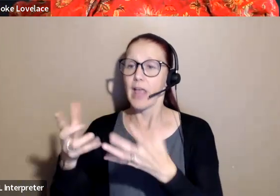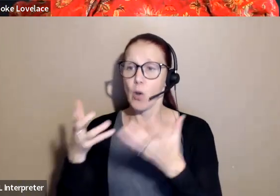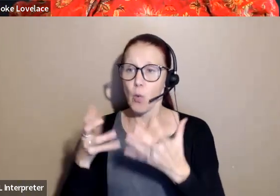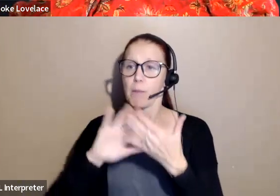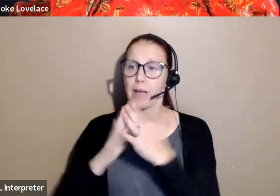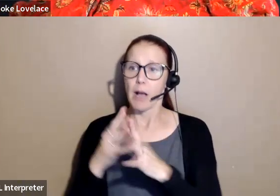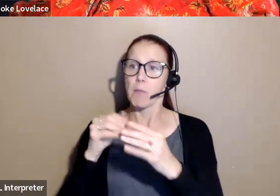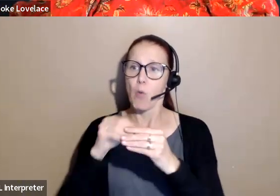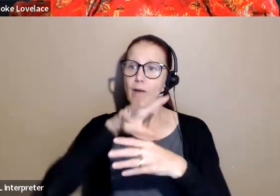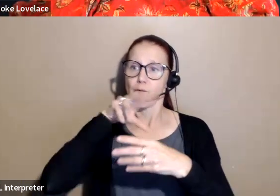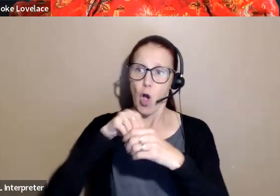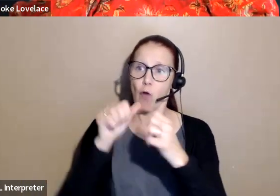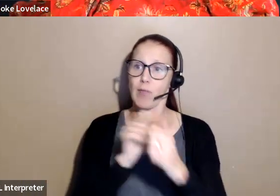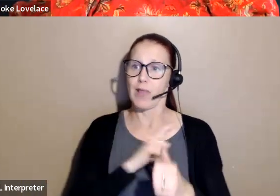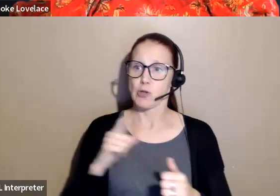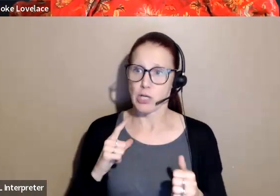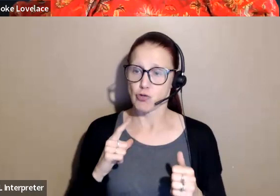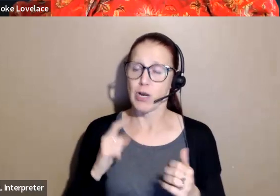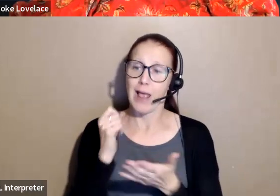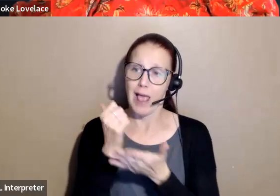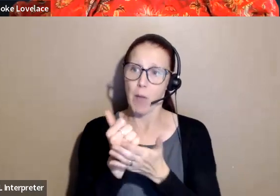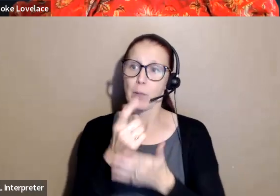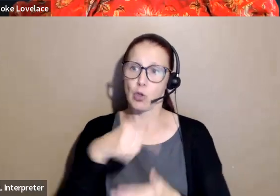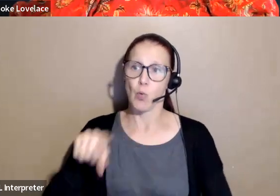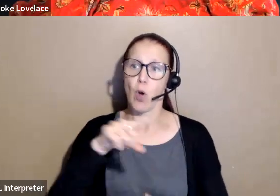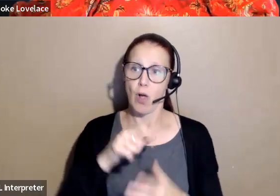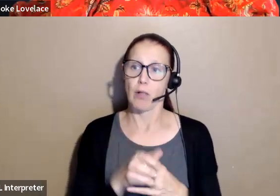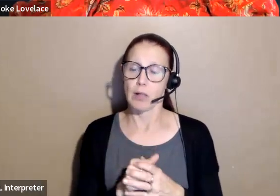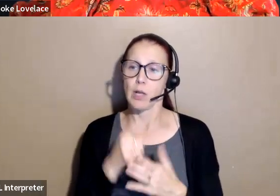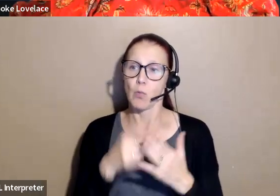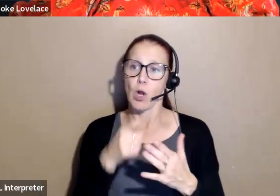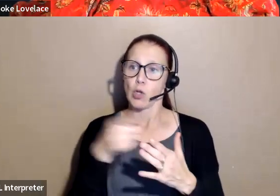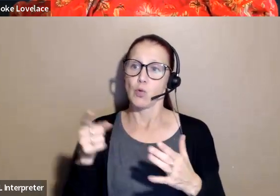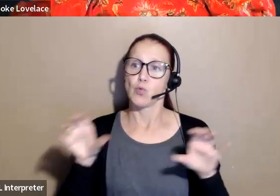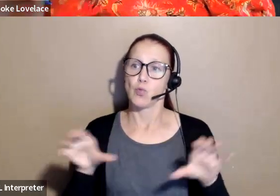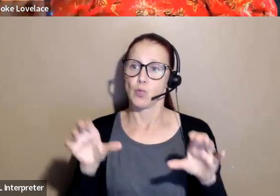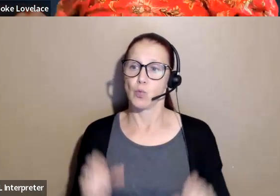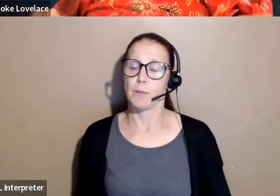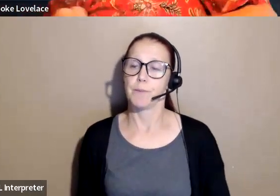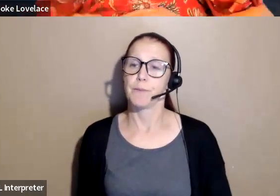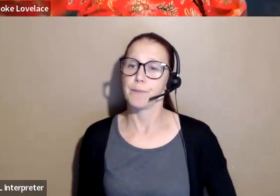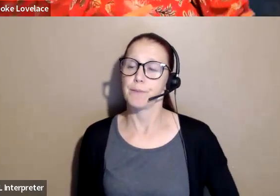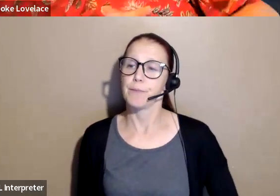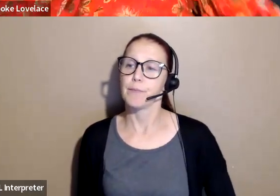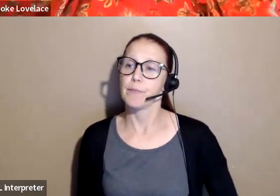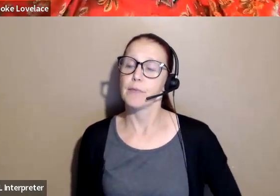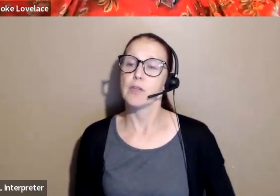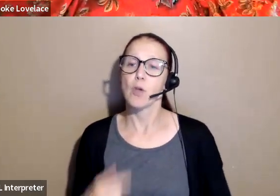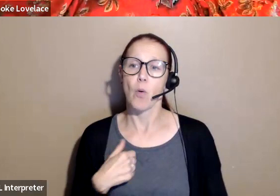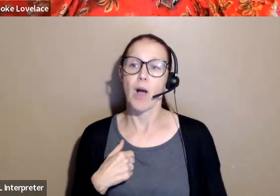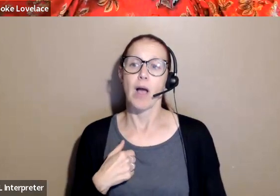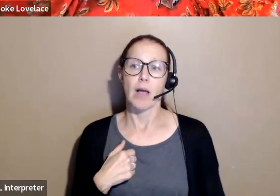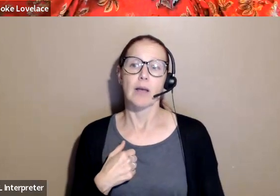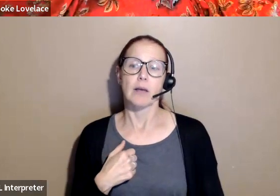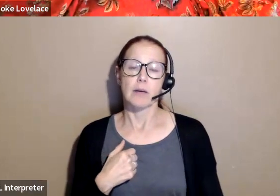with legislation and helping you guys out in what you do. So hopefully see a